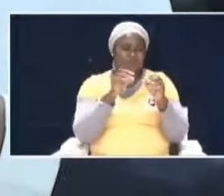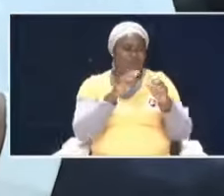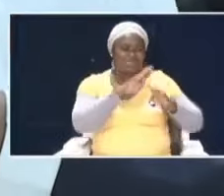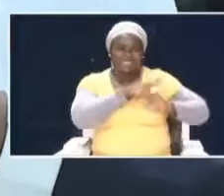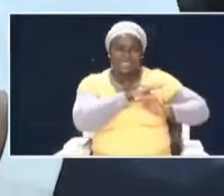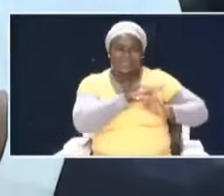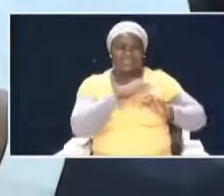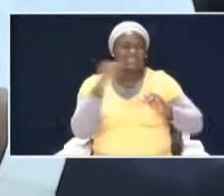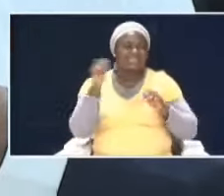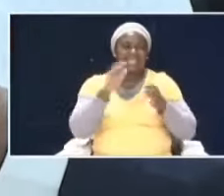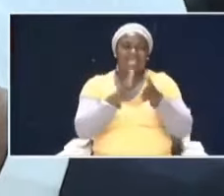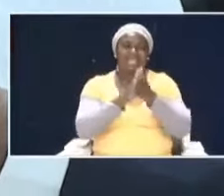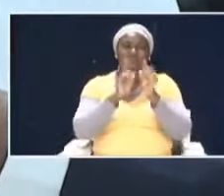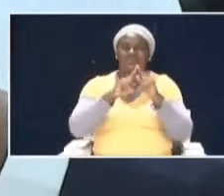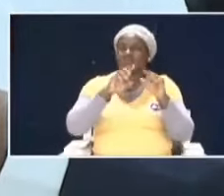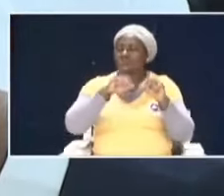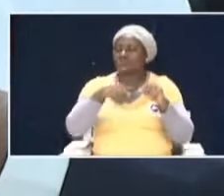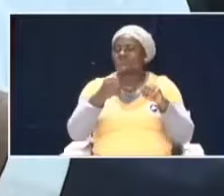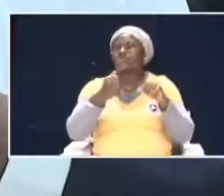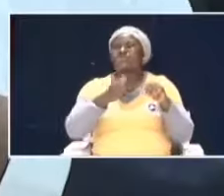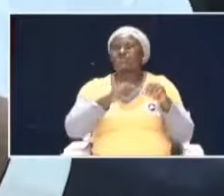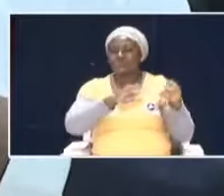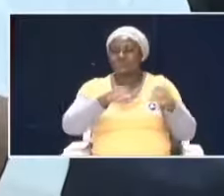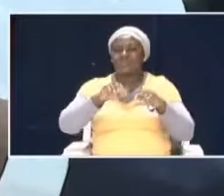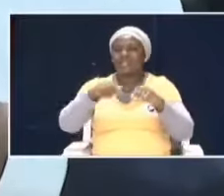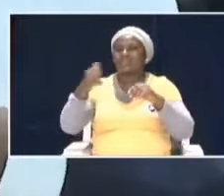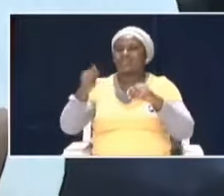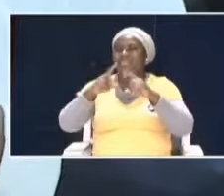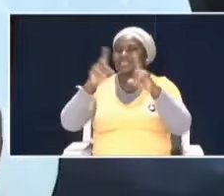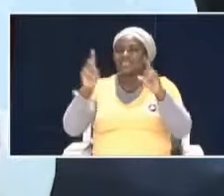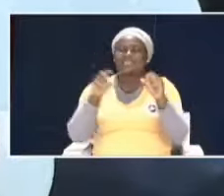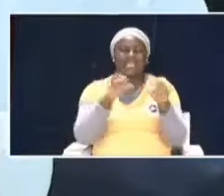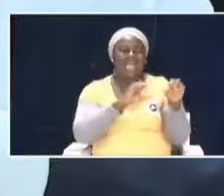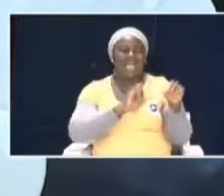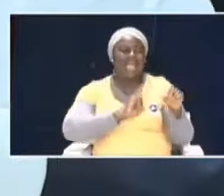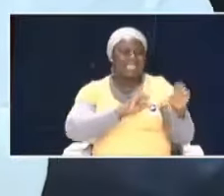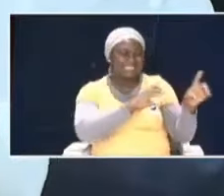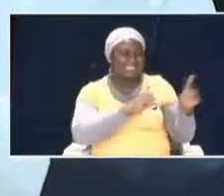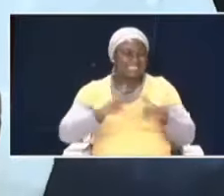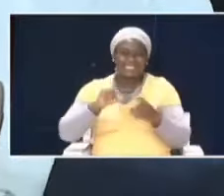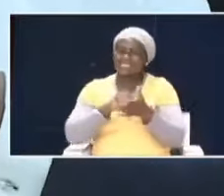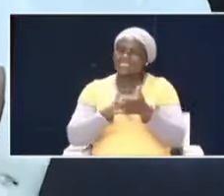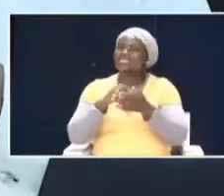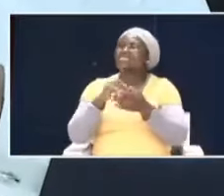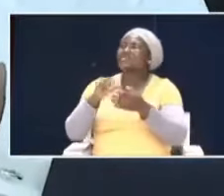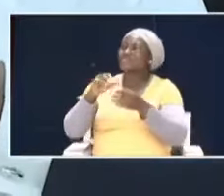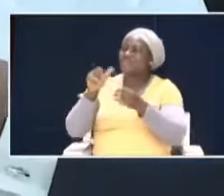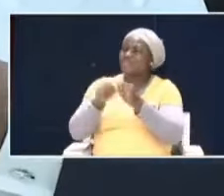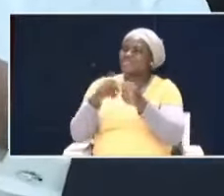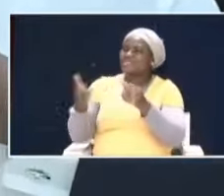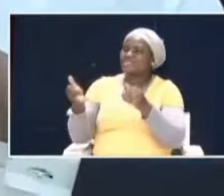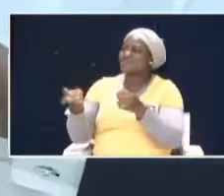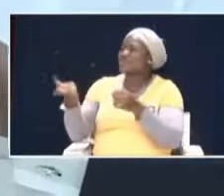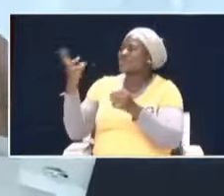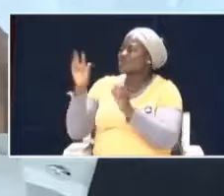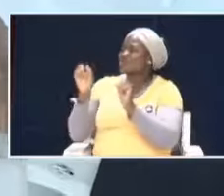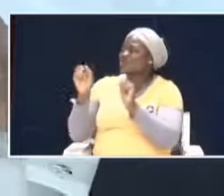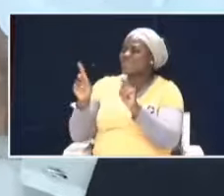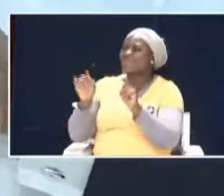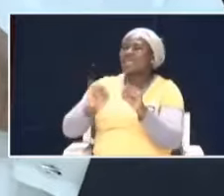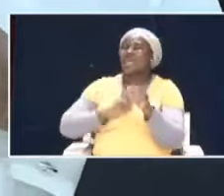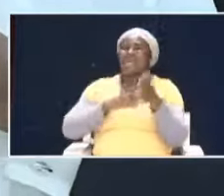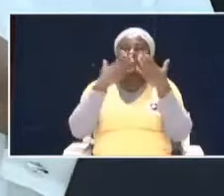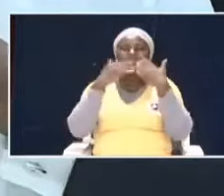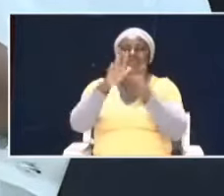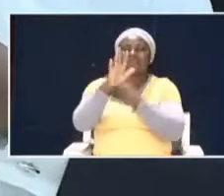biopsy test. I did it. It all was okay. I give thanks to God who makes me to be alive today, who spoke